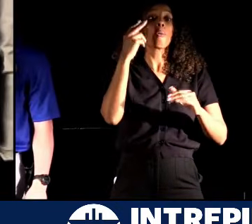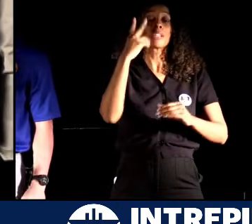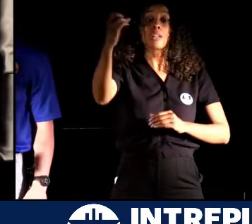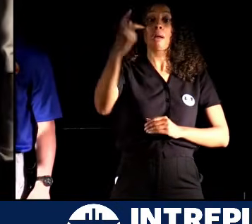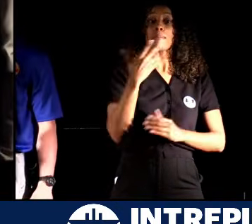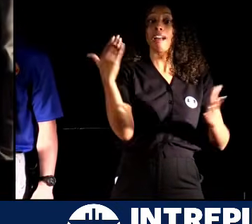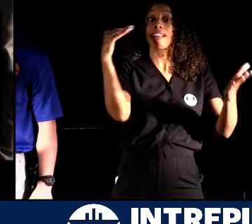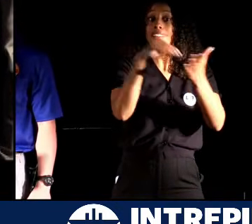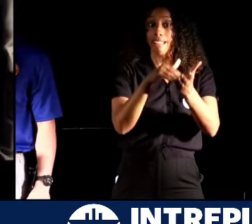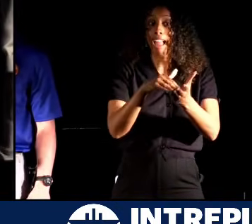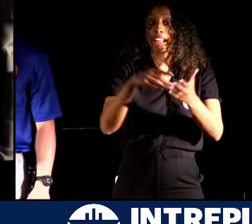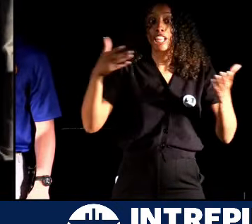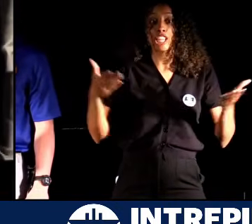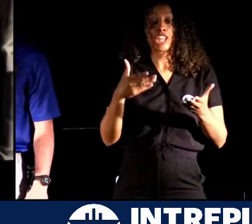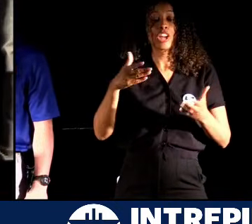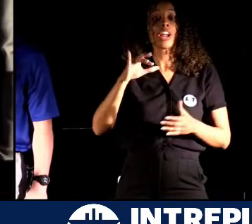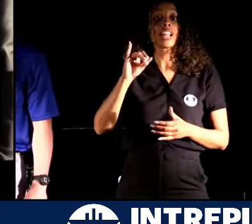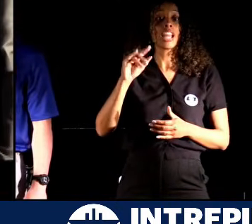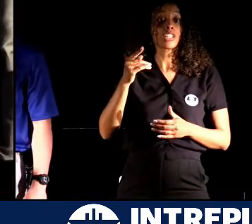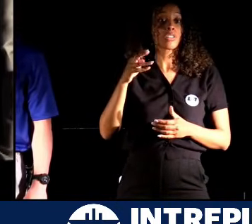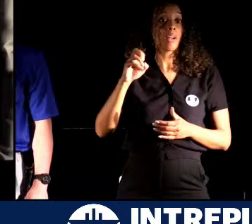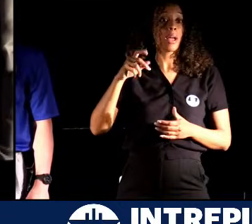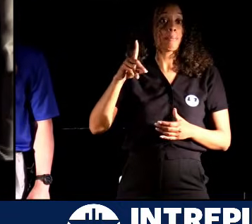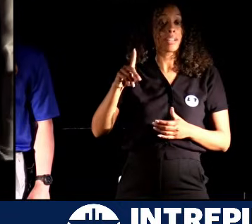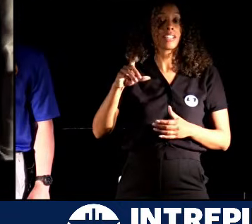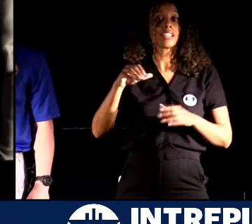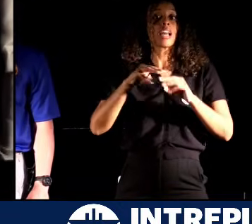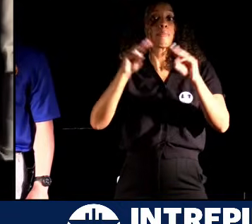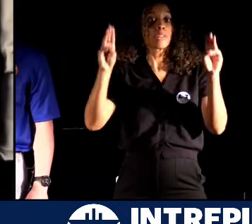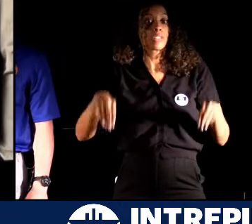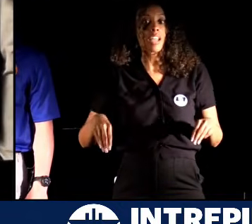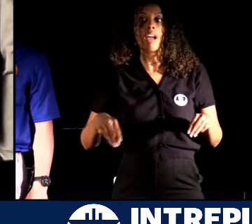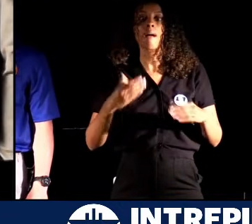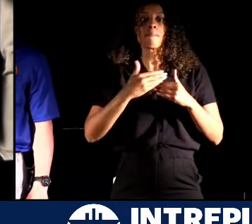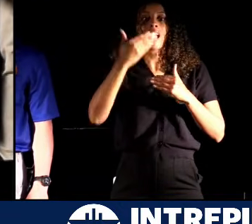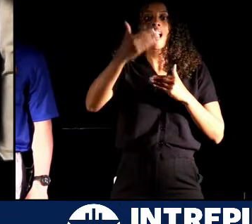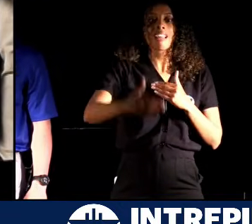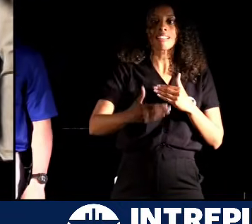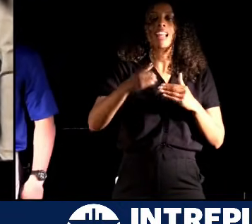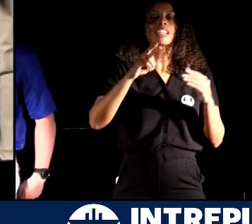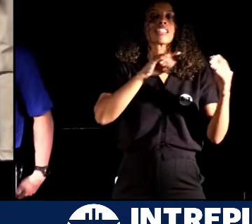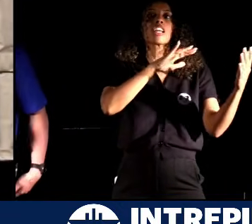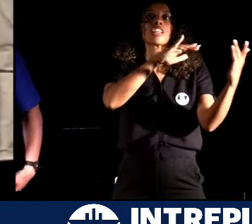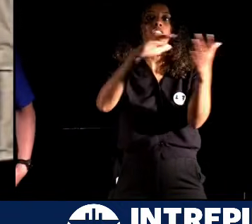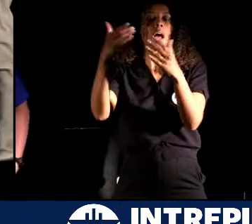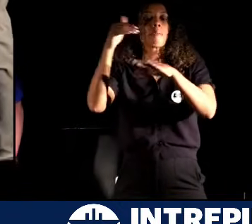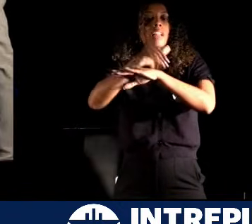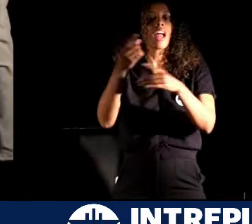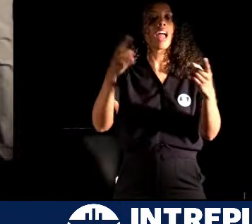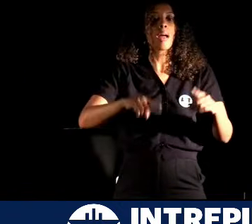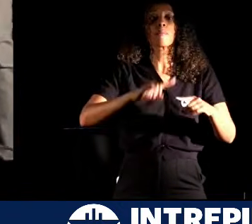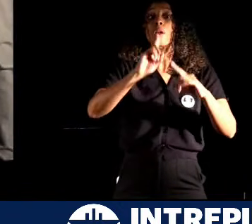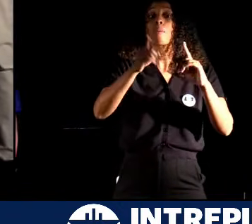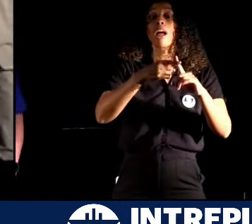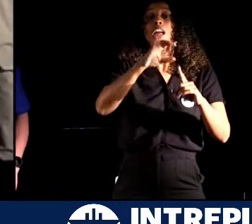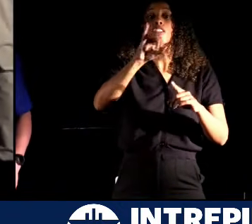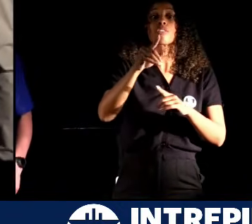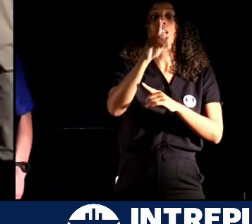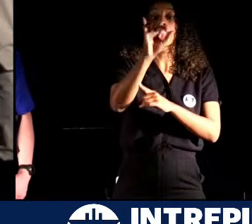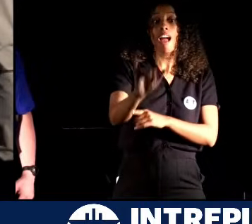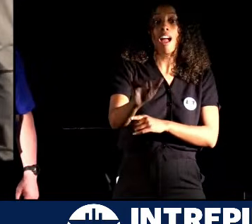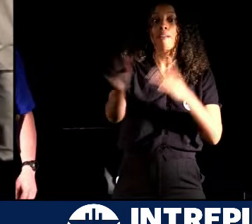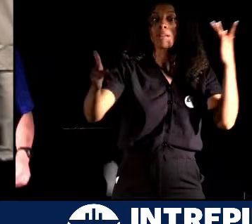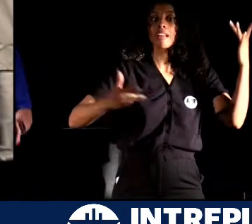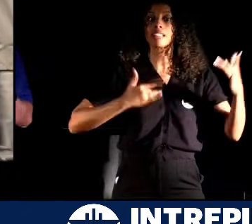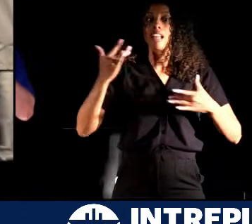another time here at the Intrepid, another astronomy night perhaps. Our next one's coming up in July, and we are so excited. We're going to be hosting some members of